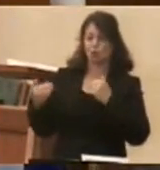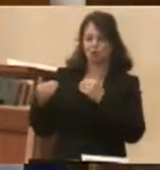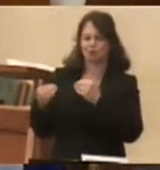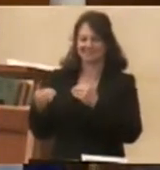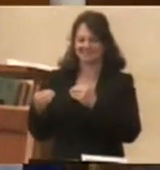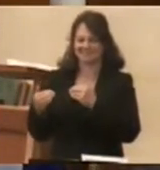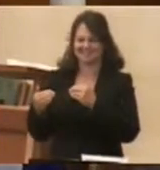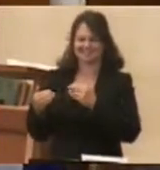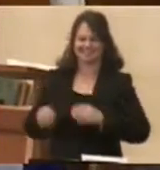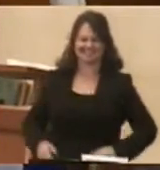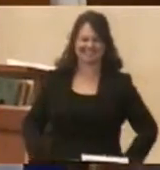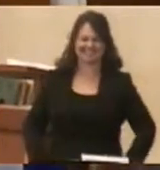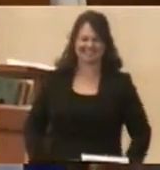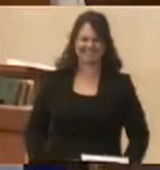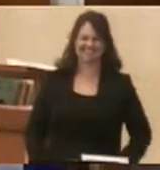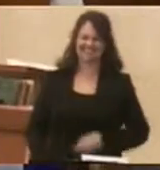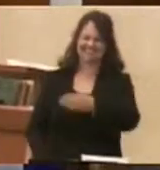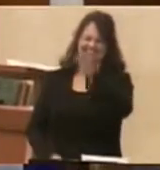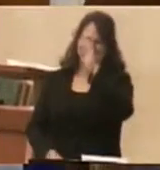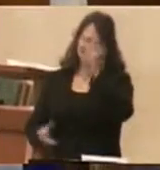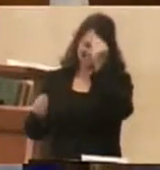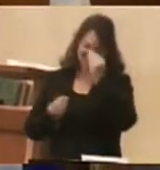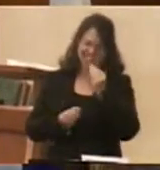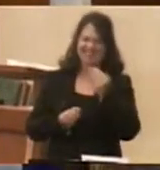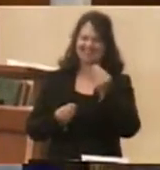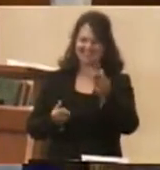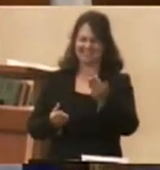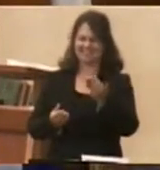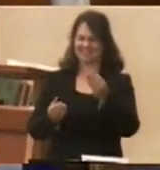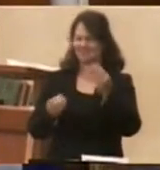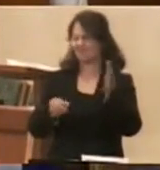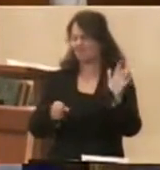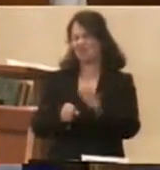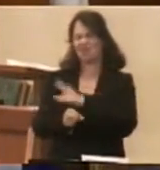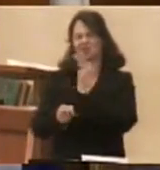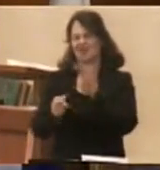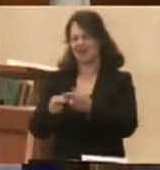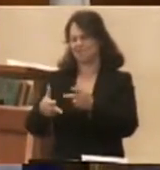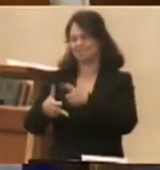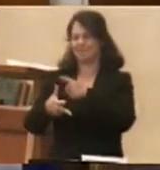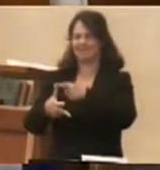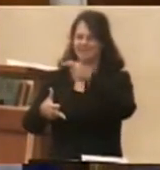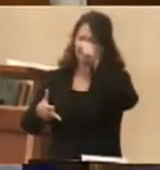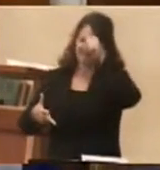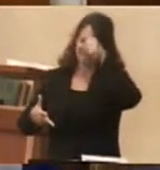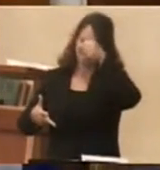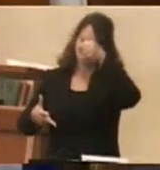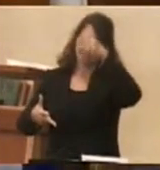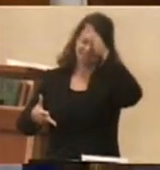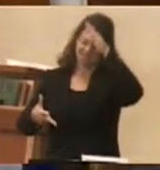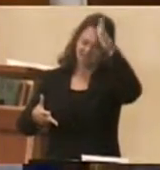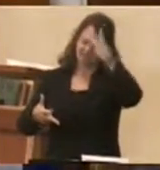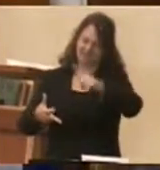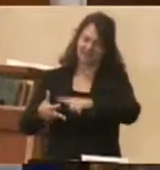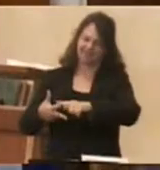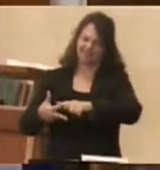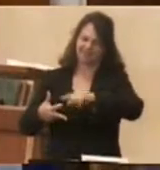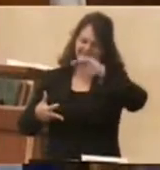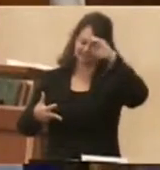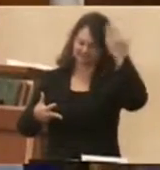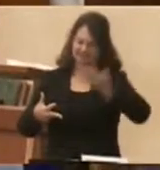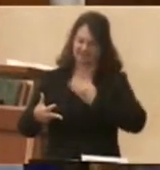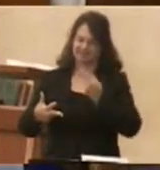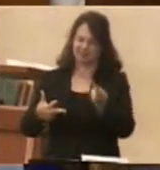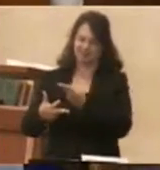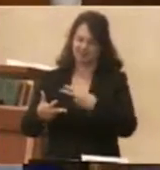But God is giving his whole name, Father, Son, and Holy Spirit, in baptism, so that you can call him on him whenever you need. Now,